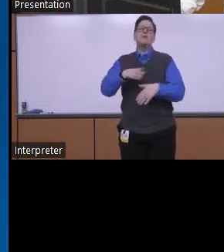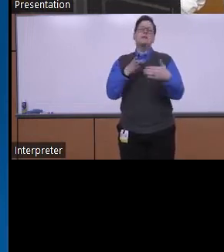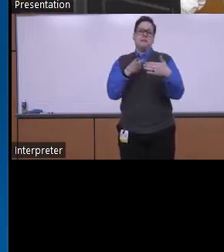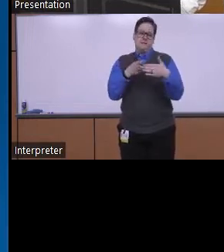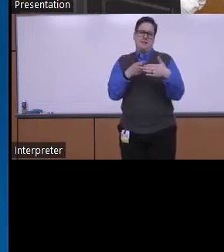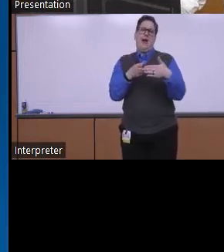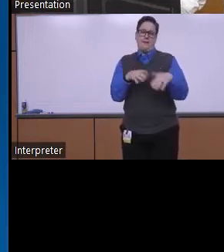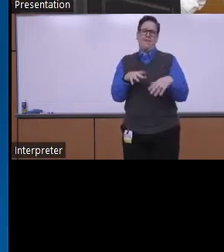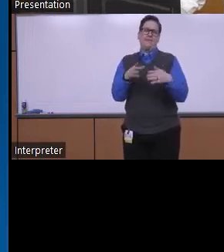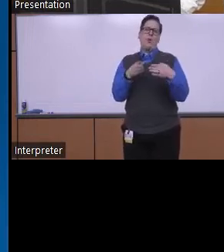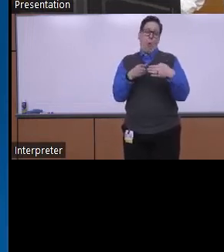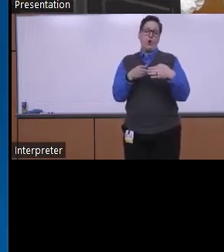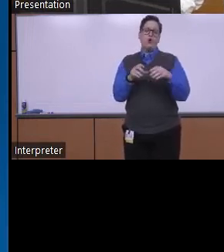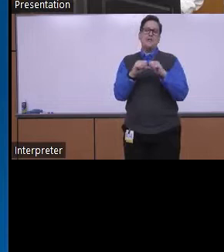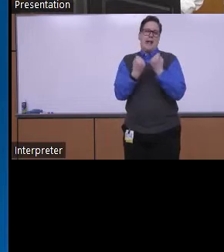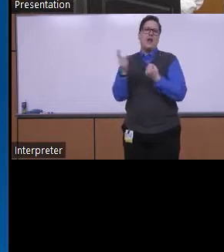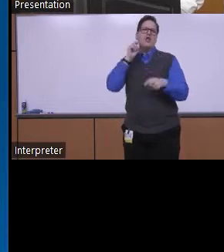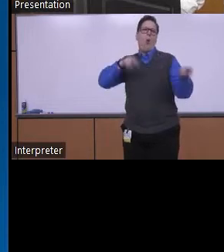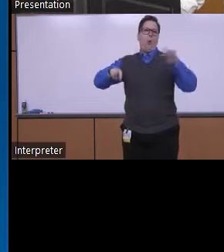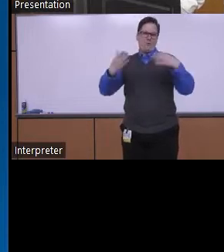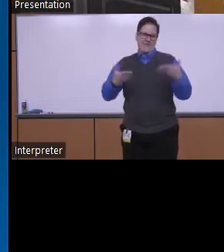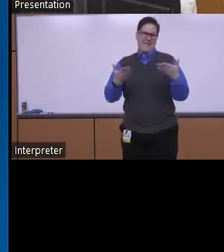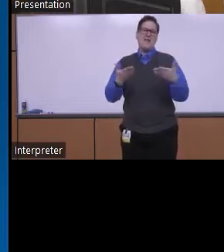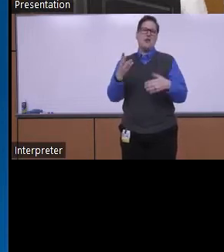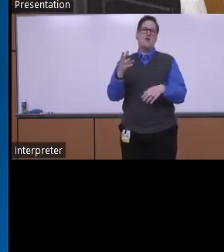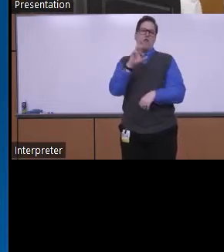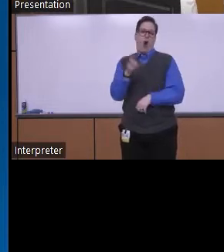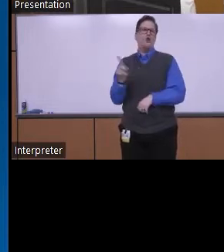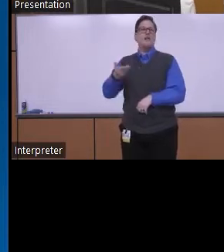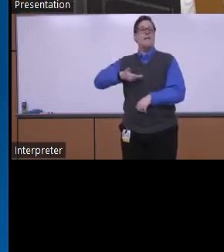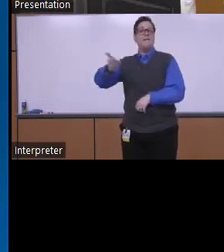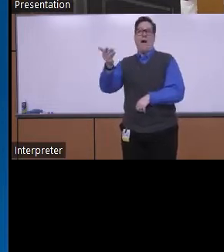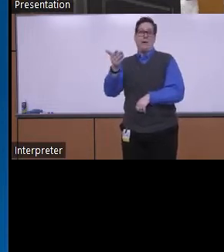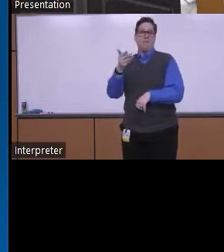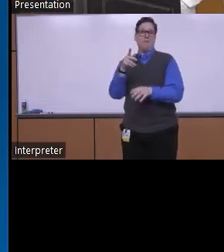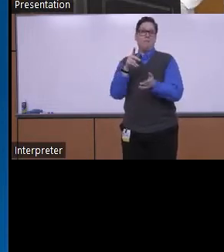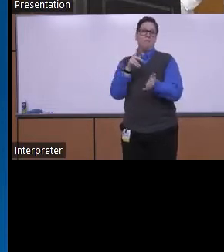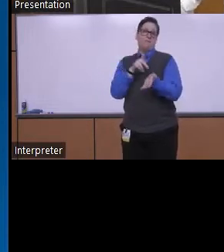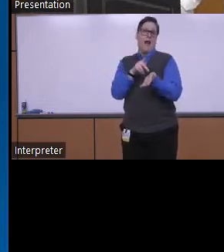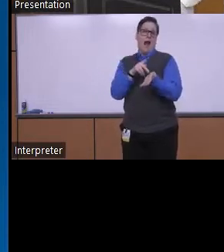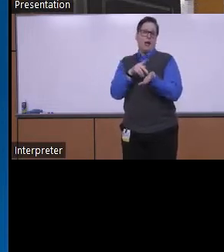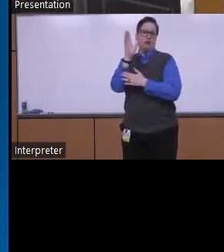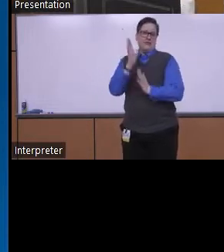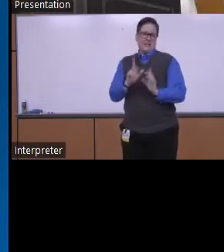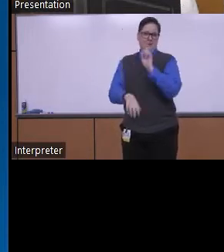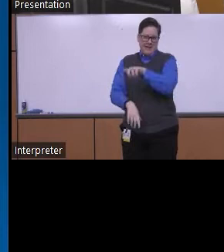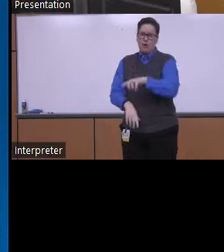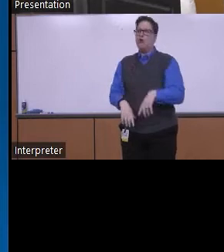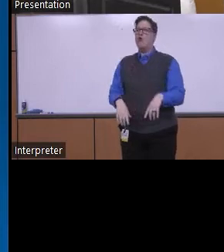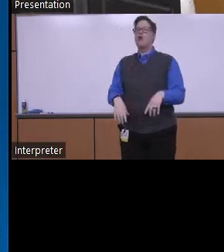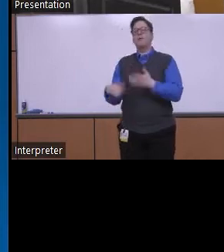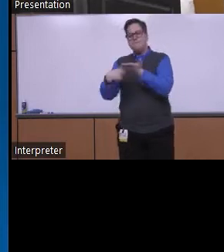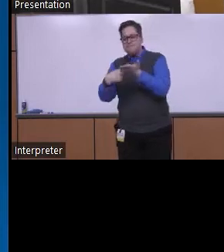oversees in Rochester, because she was inviting a psychiatry speaker. And while we were